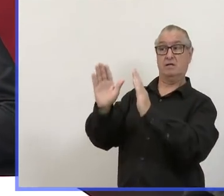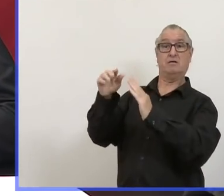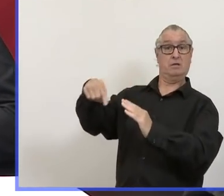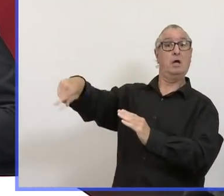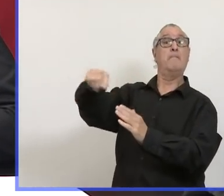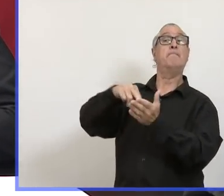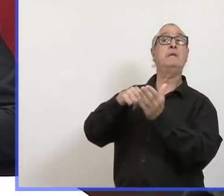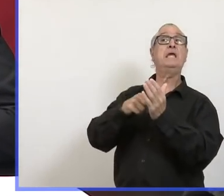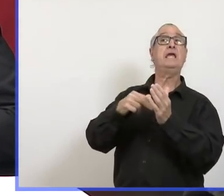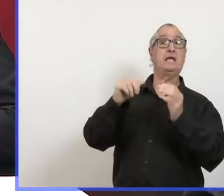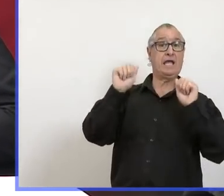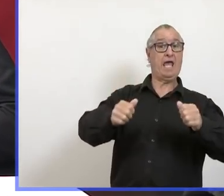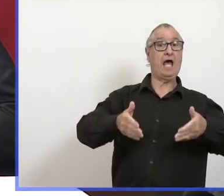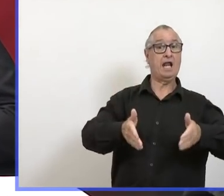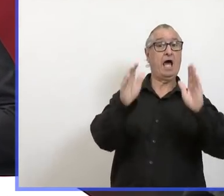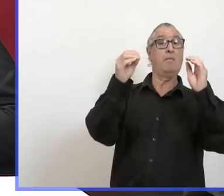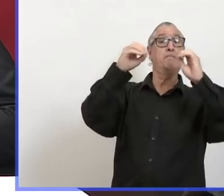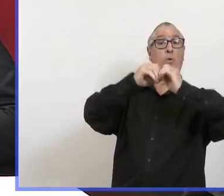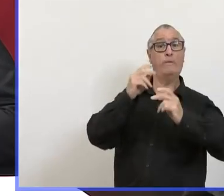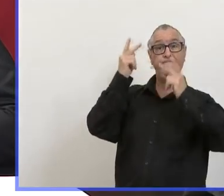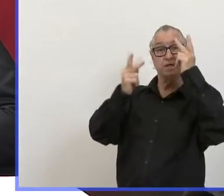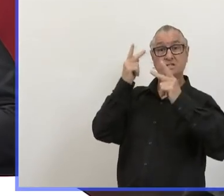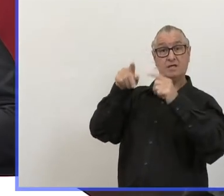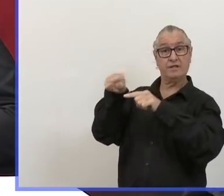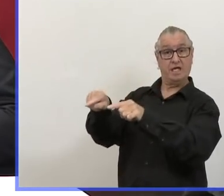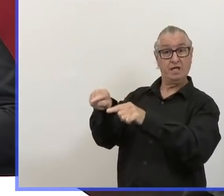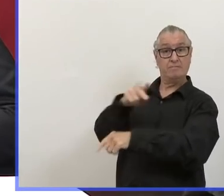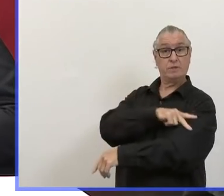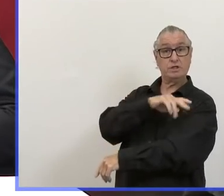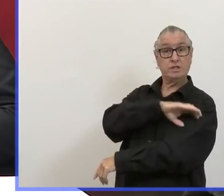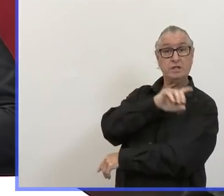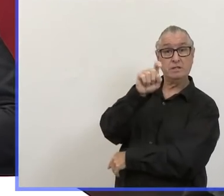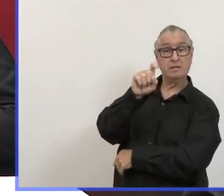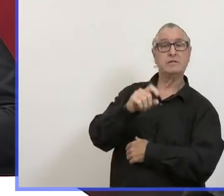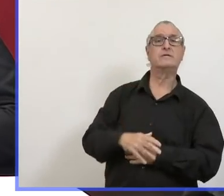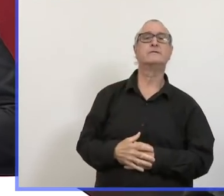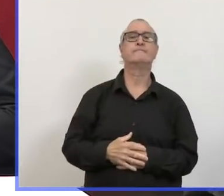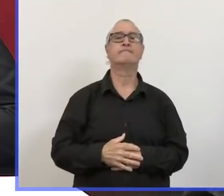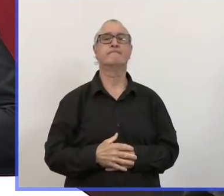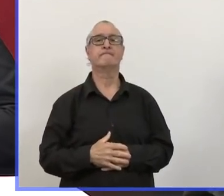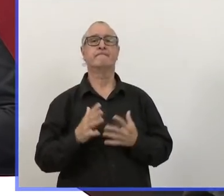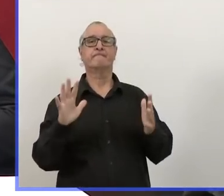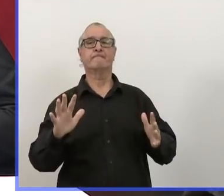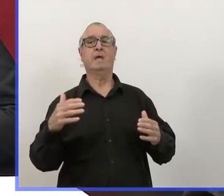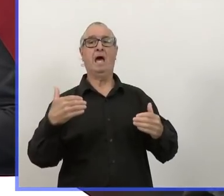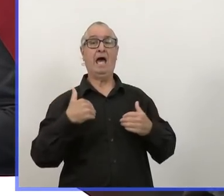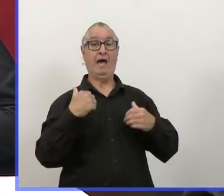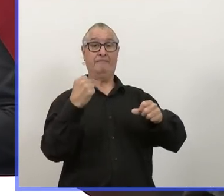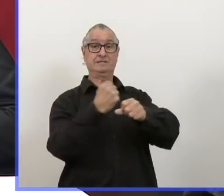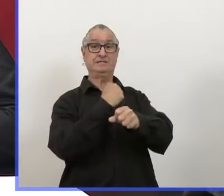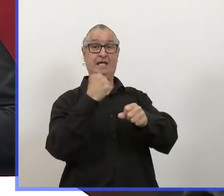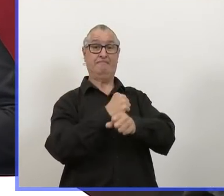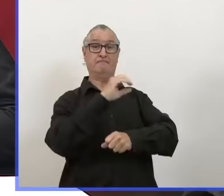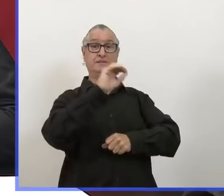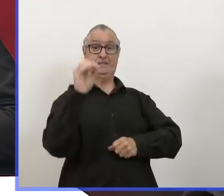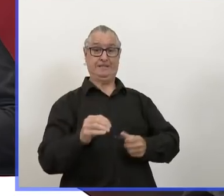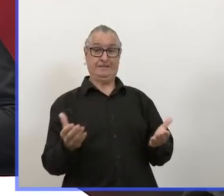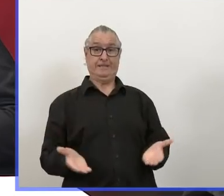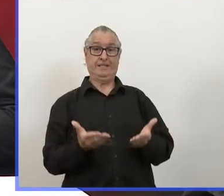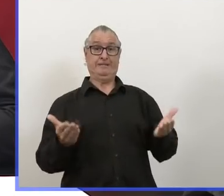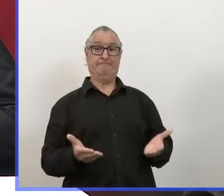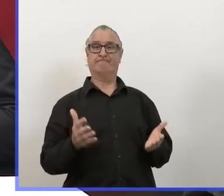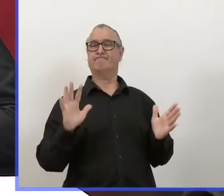immunization uptake among staff. We always encourage all Manitobans to get vaccinated. We encourage those